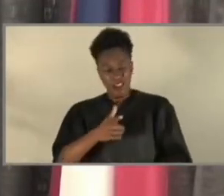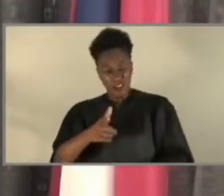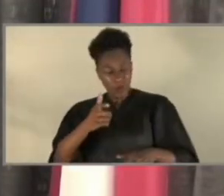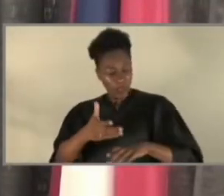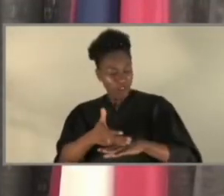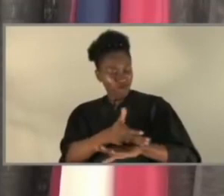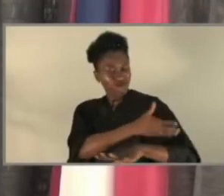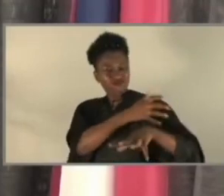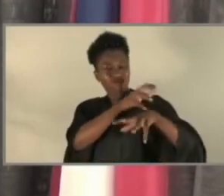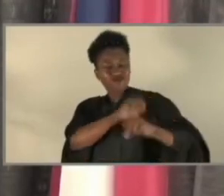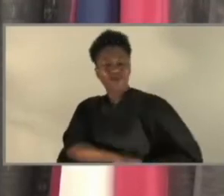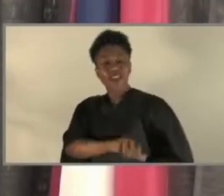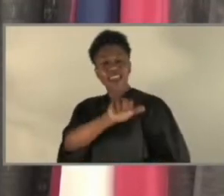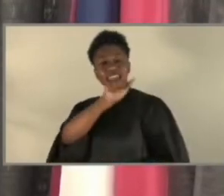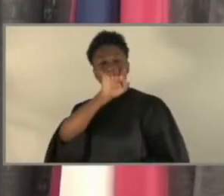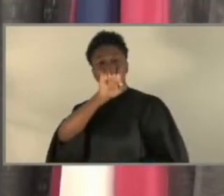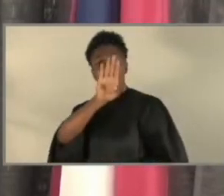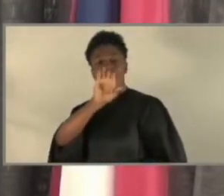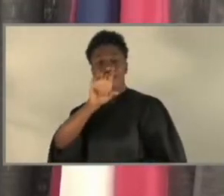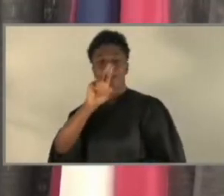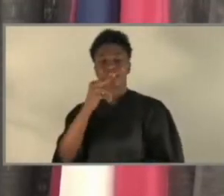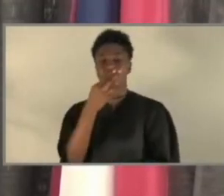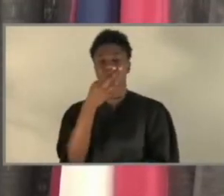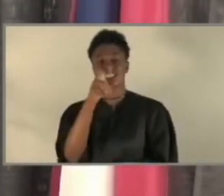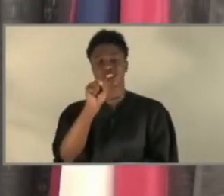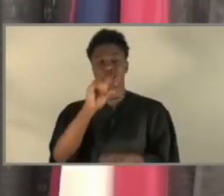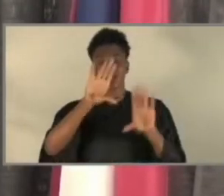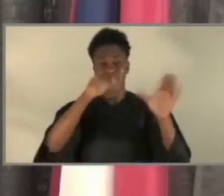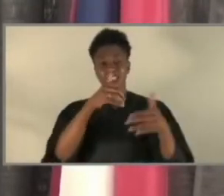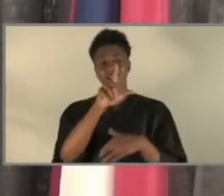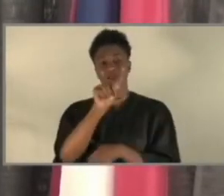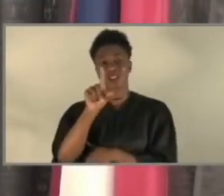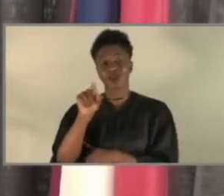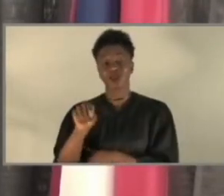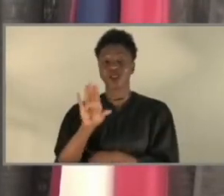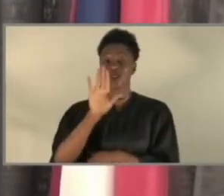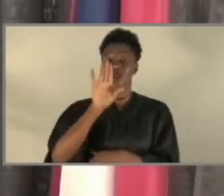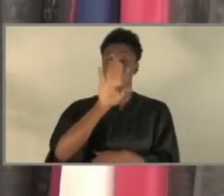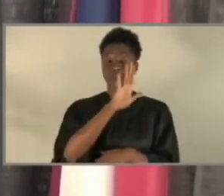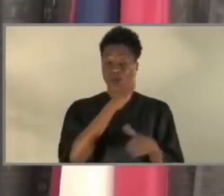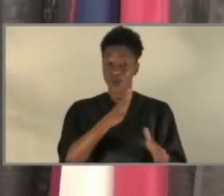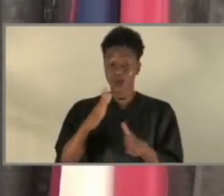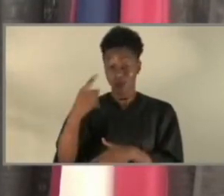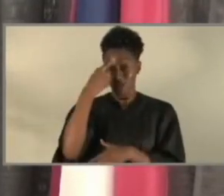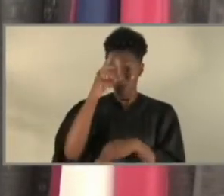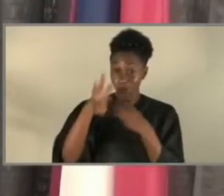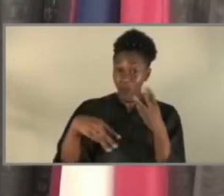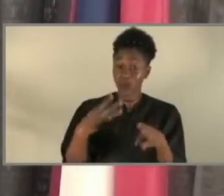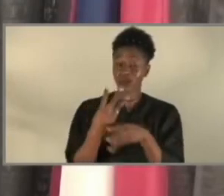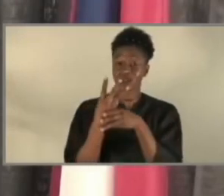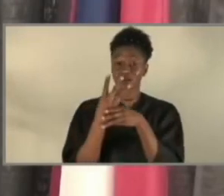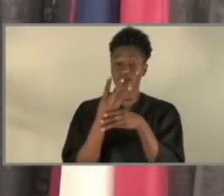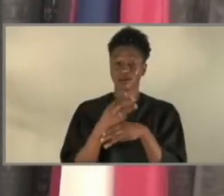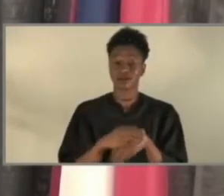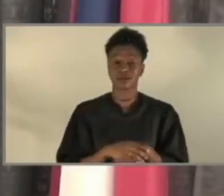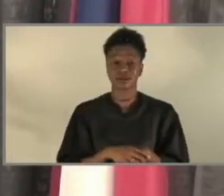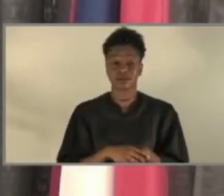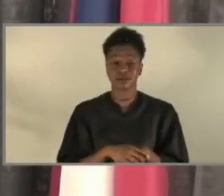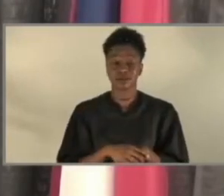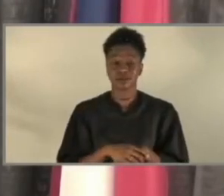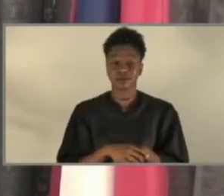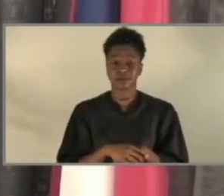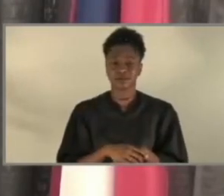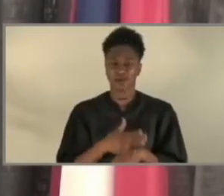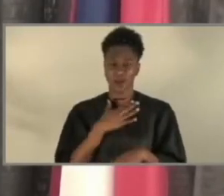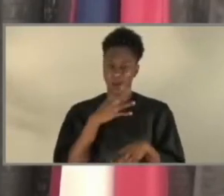AE Beach High School class of 2020. You are prepared for the world. It is my